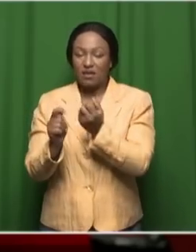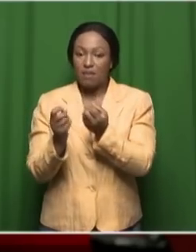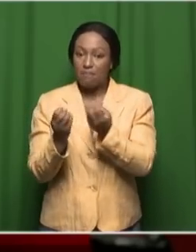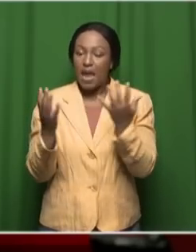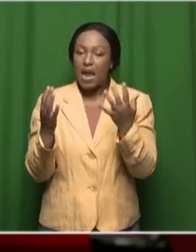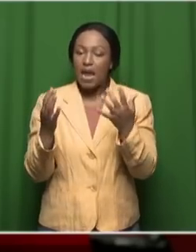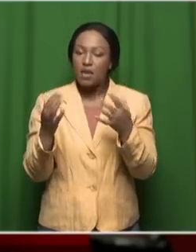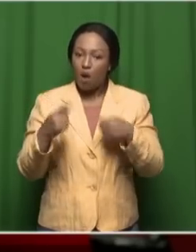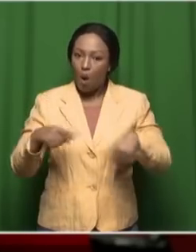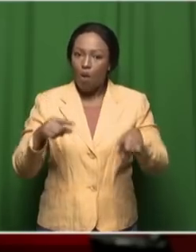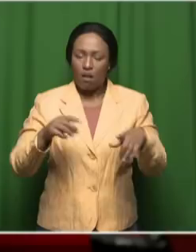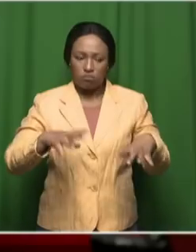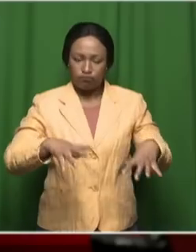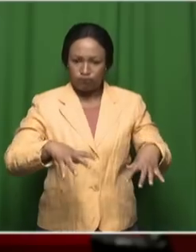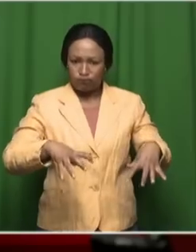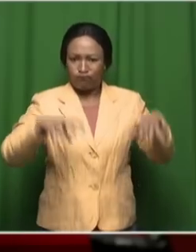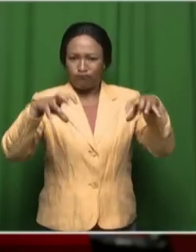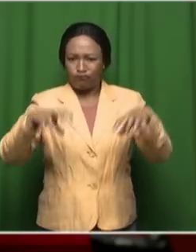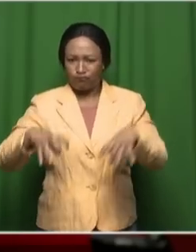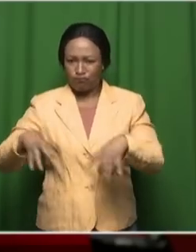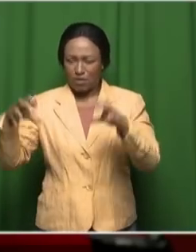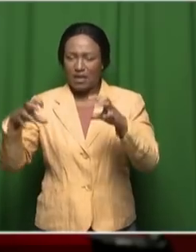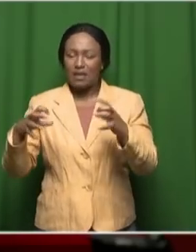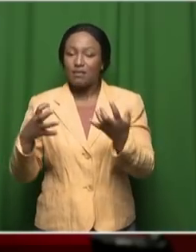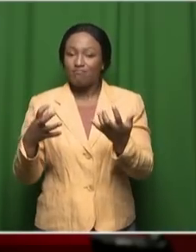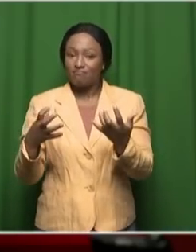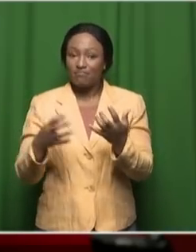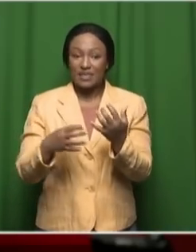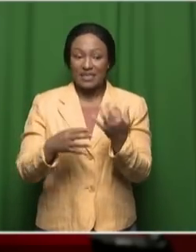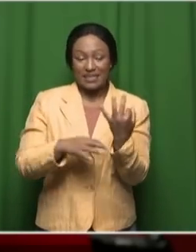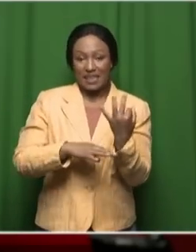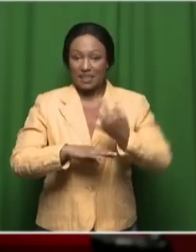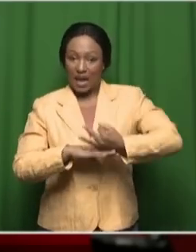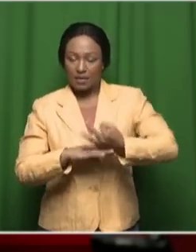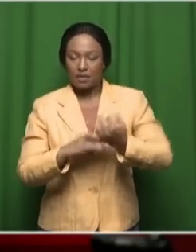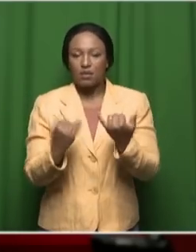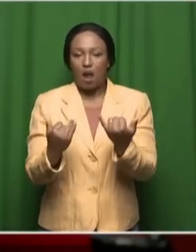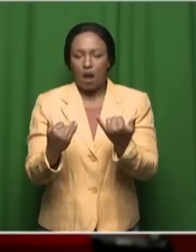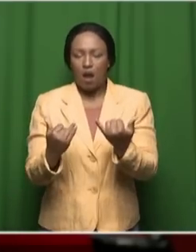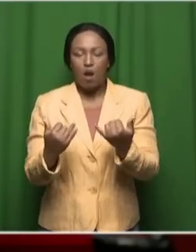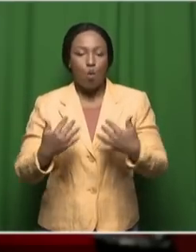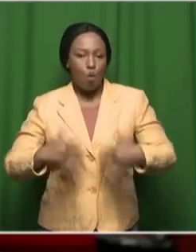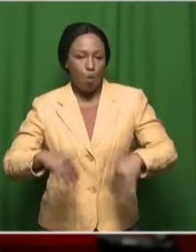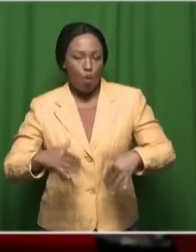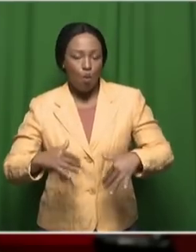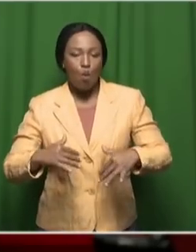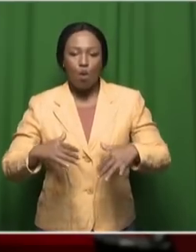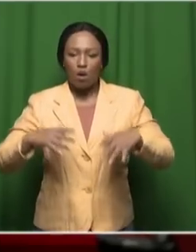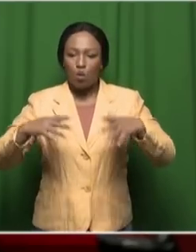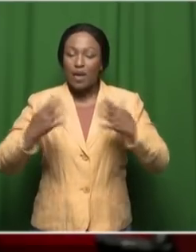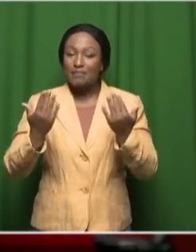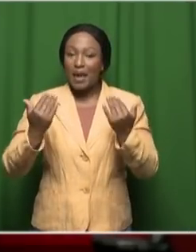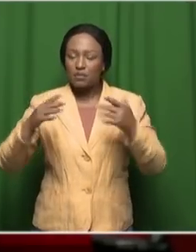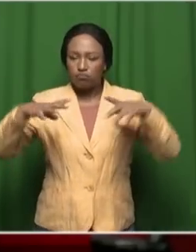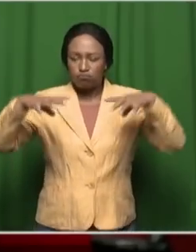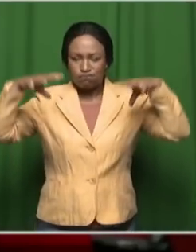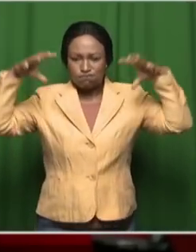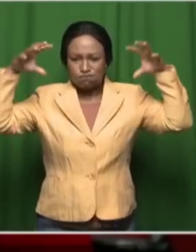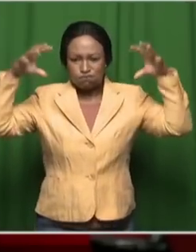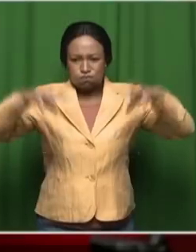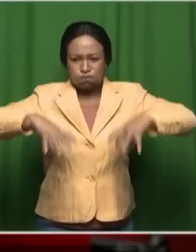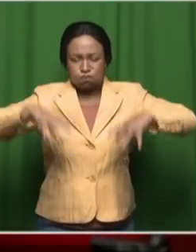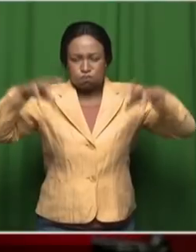are flooded already, and today, only day 3 of the inclement weather. We do expect the rain, heavy winds to continue for